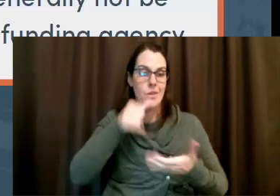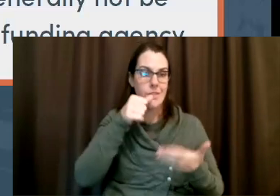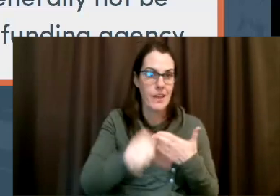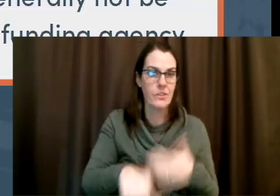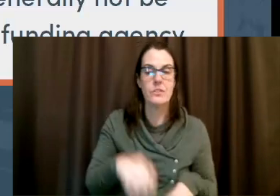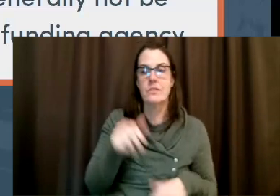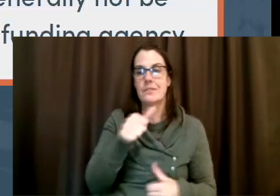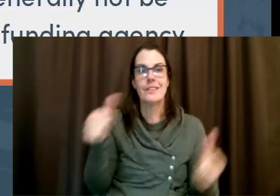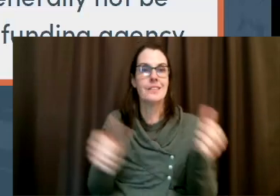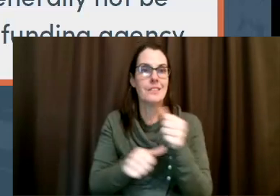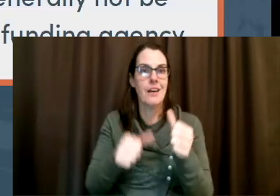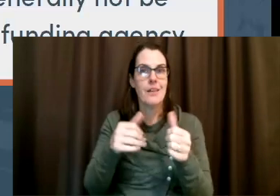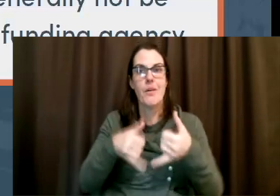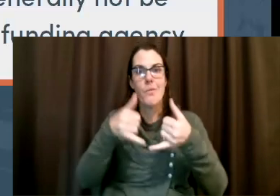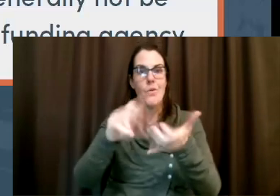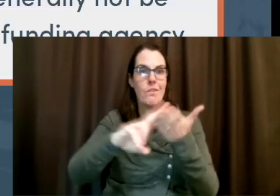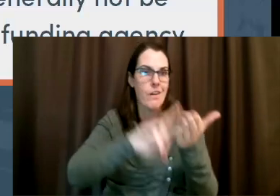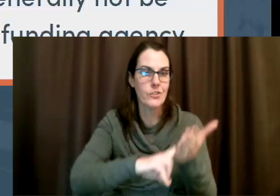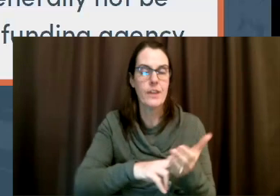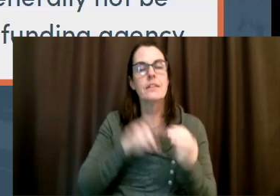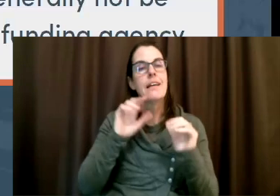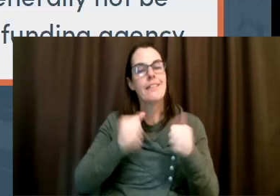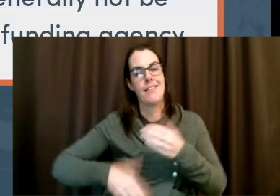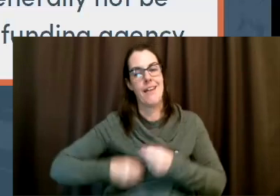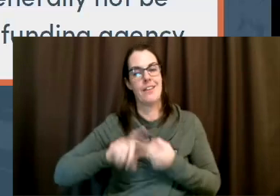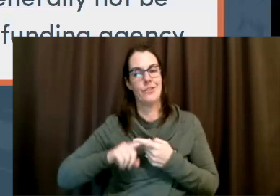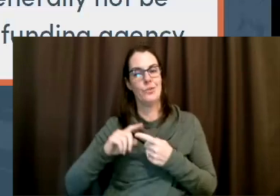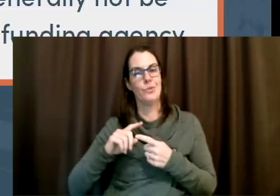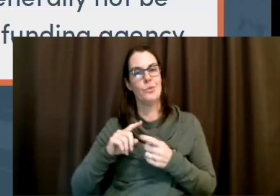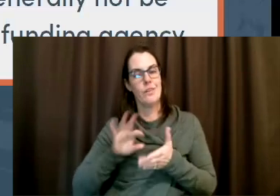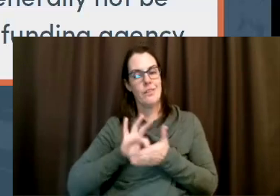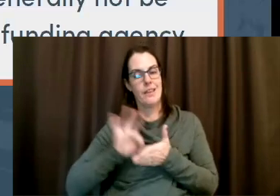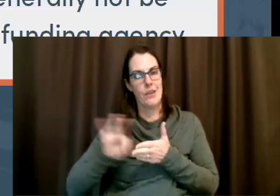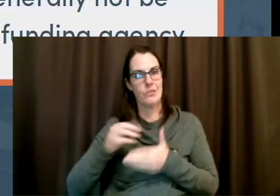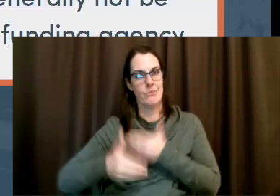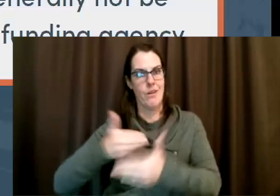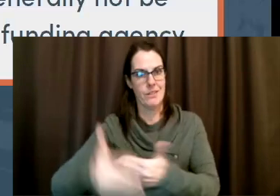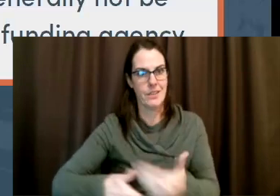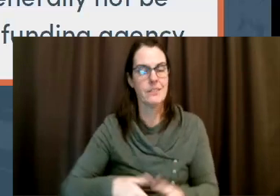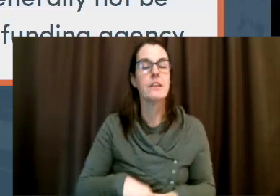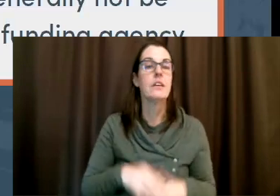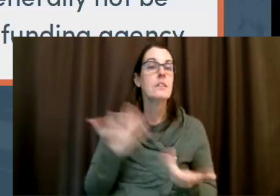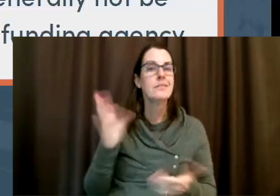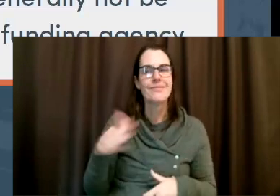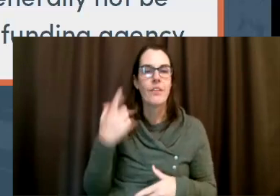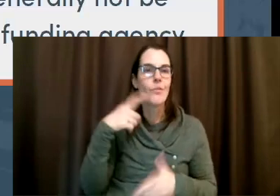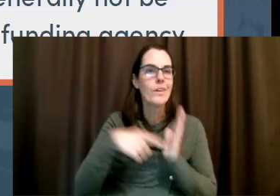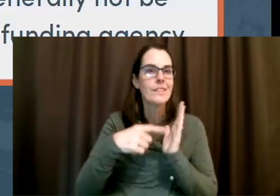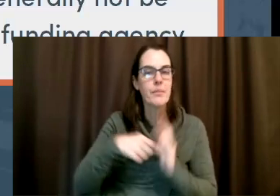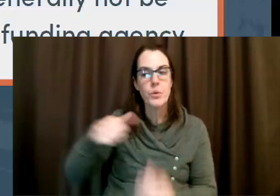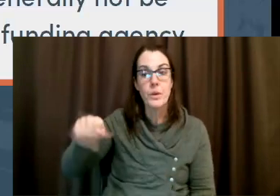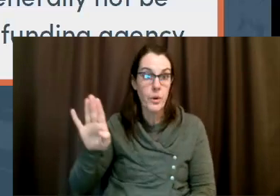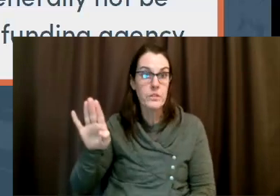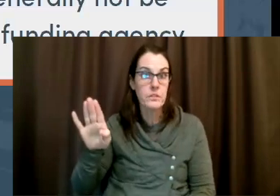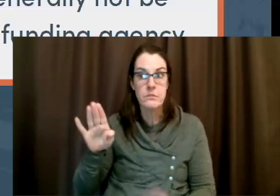into the grant tracking module. So in case of QuickBooks, projects module, so that we can go and retrieve those easily if